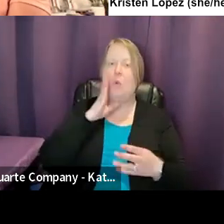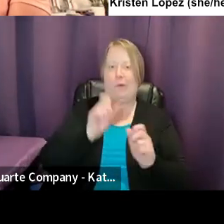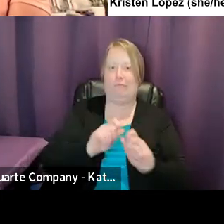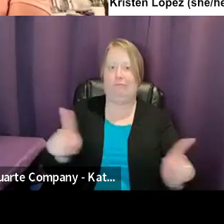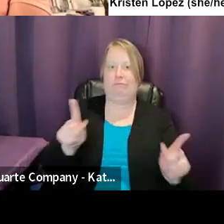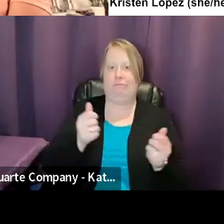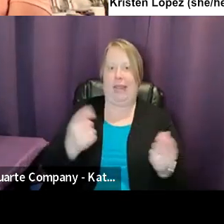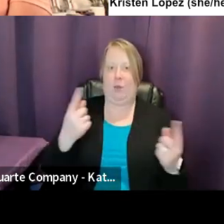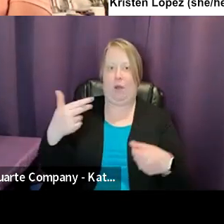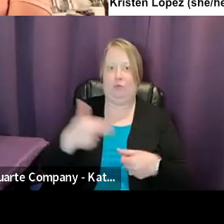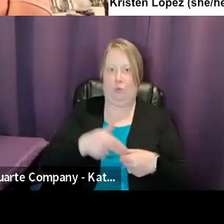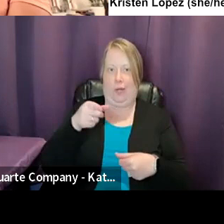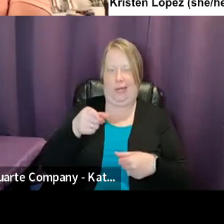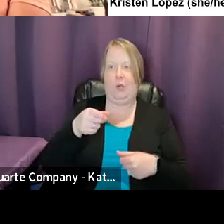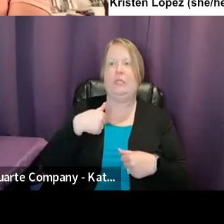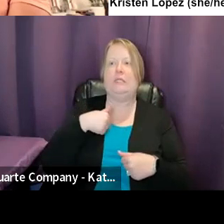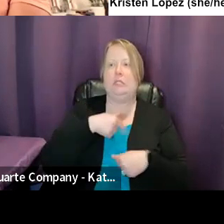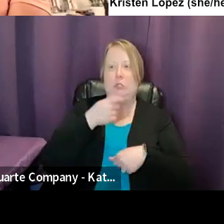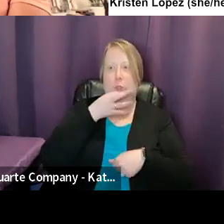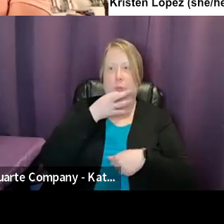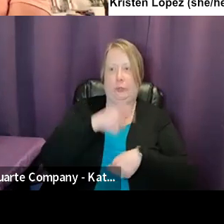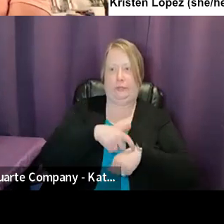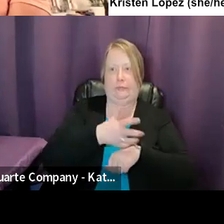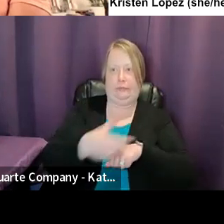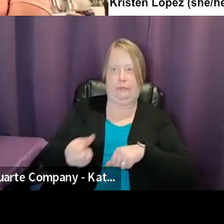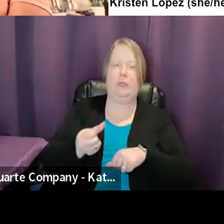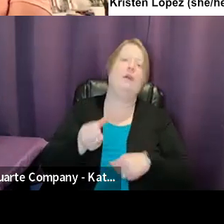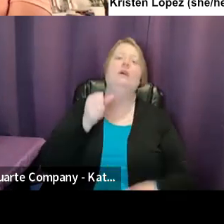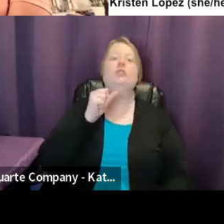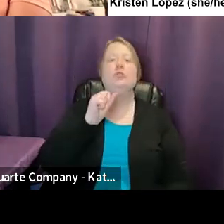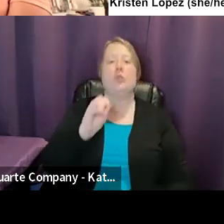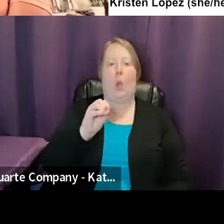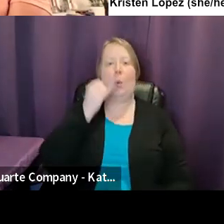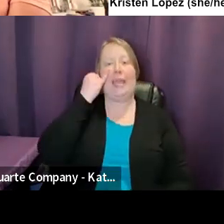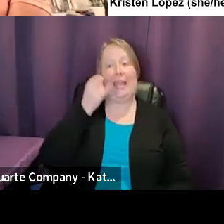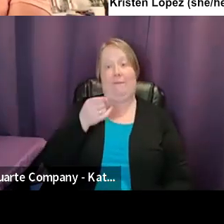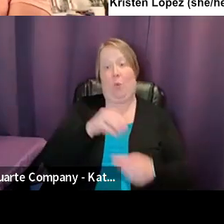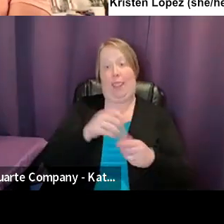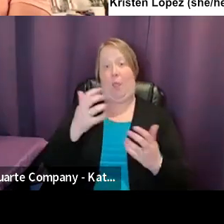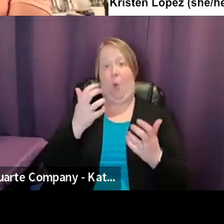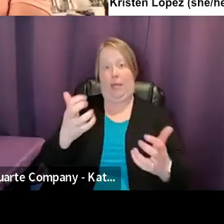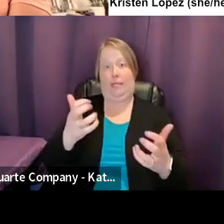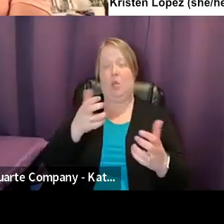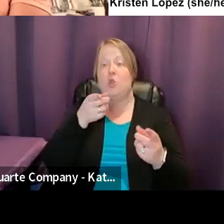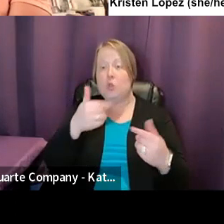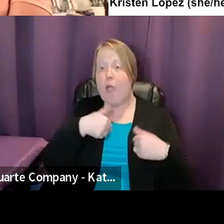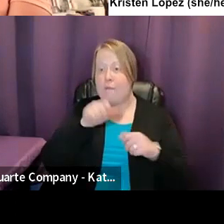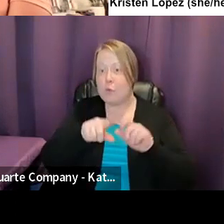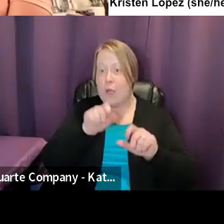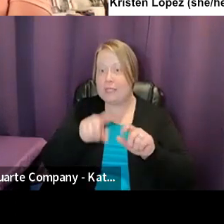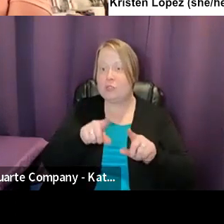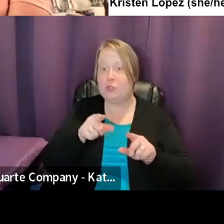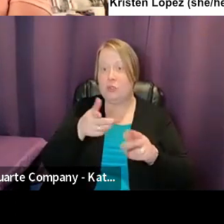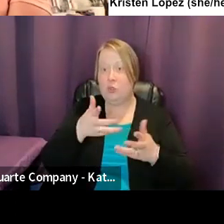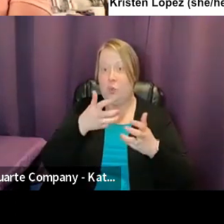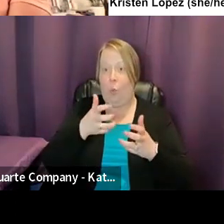is here. We are very close to wrapping up for the evening. So if you're in the audience, and you have a question you want